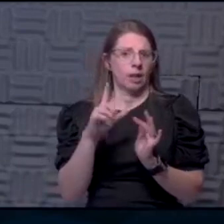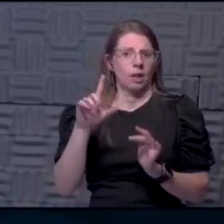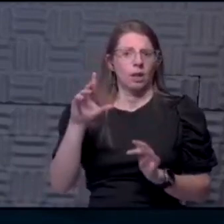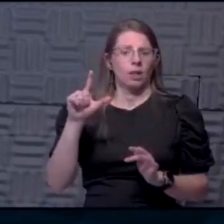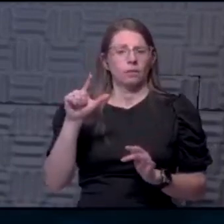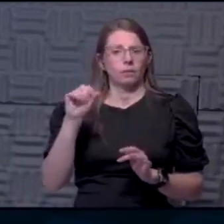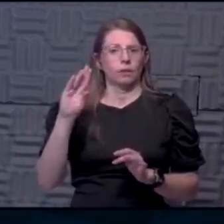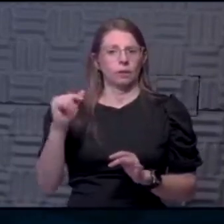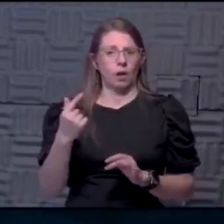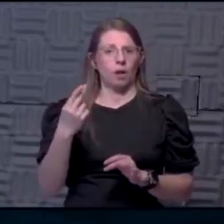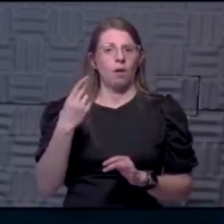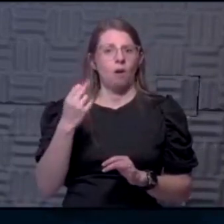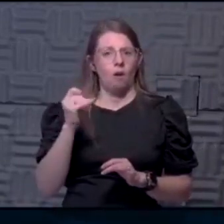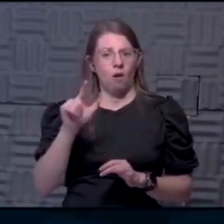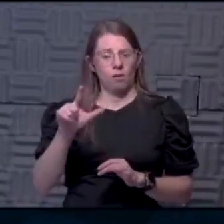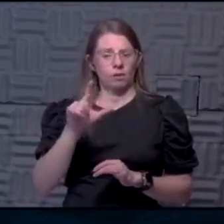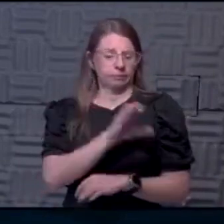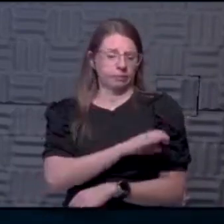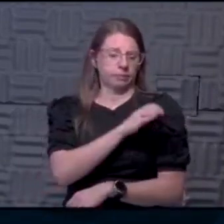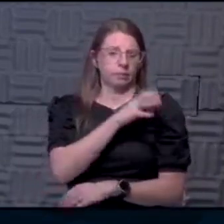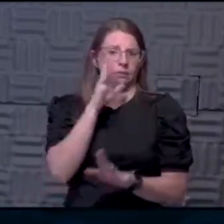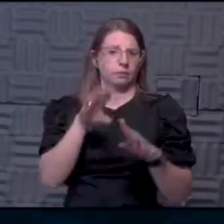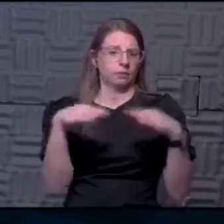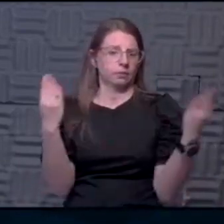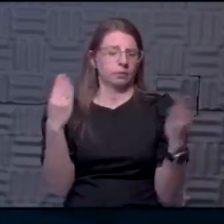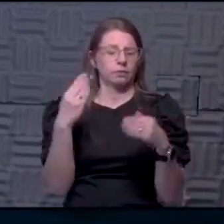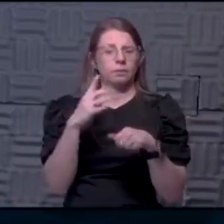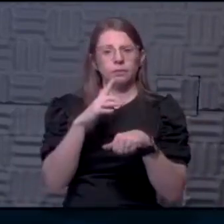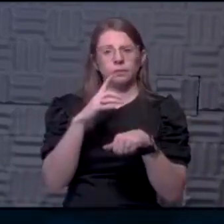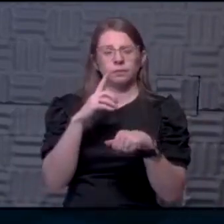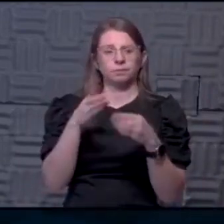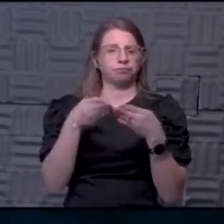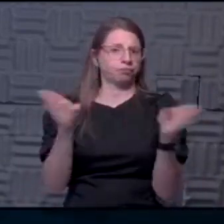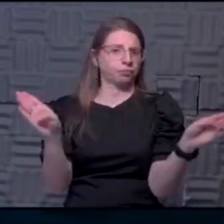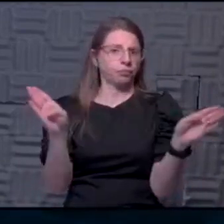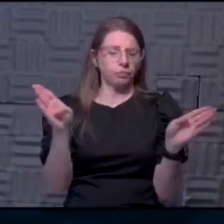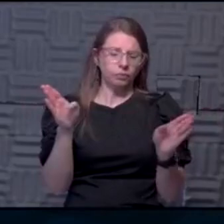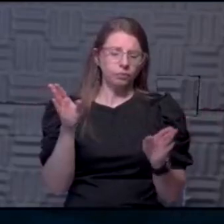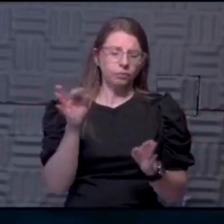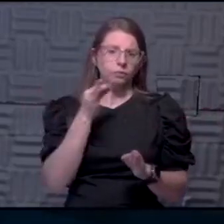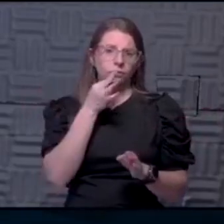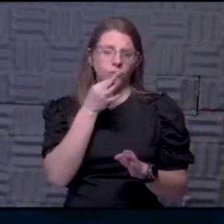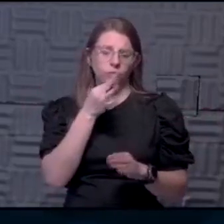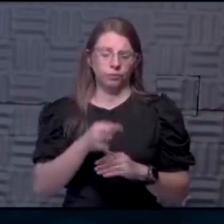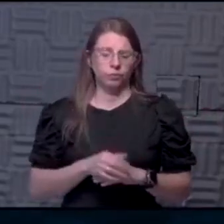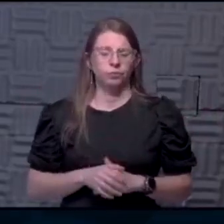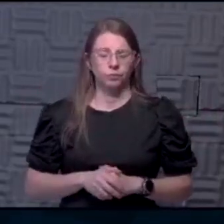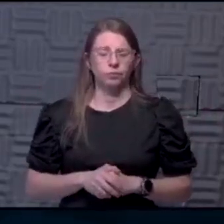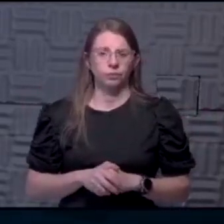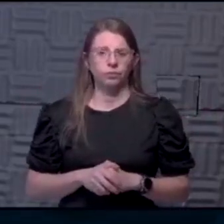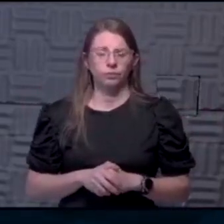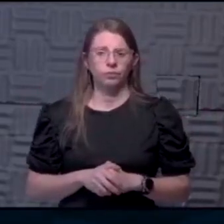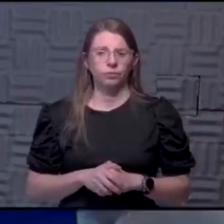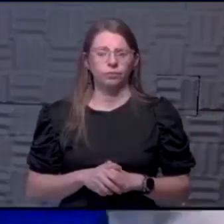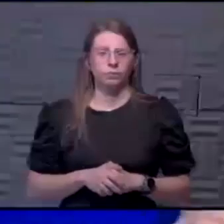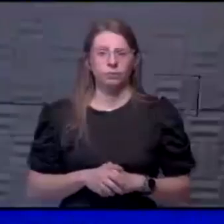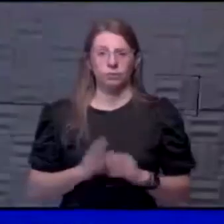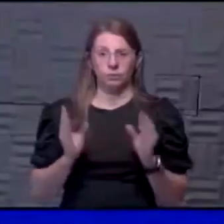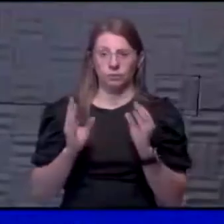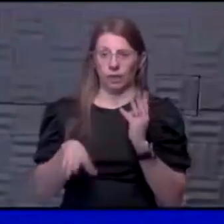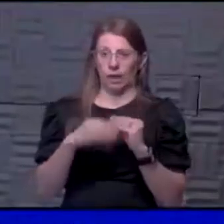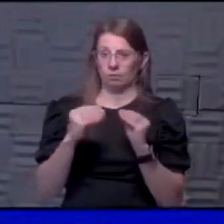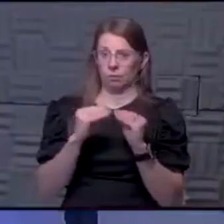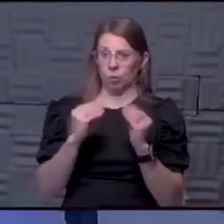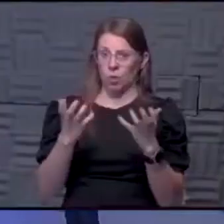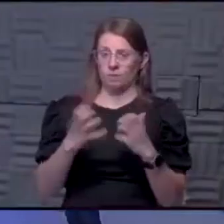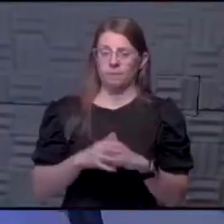that. Like I say, we'll be opening it up to people from the general community in the very near future. Anything you want to add to that,